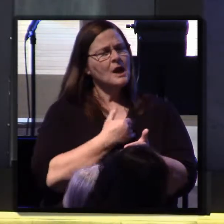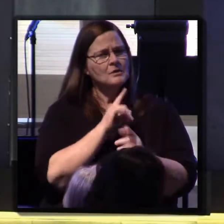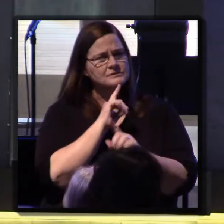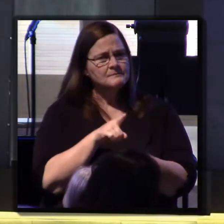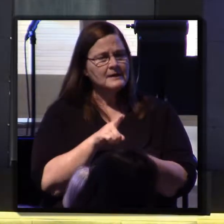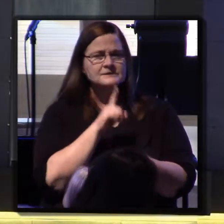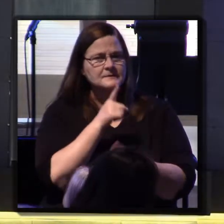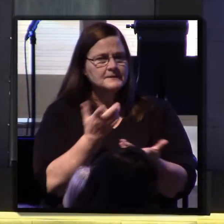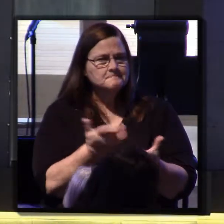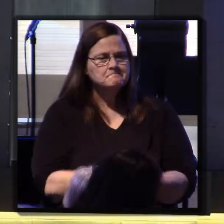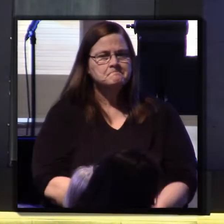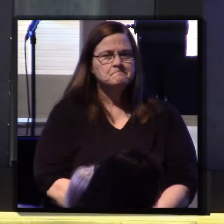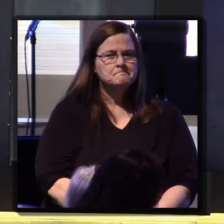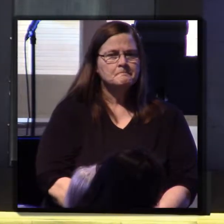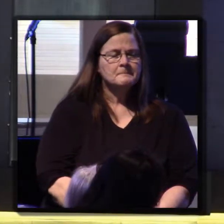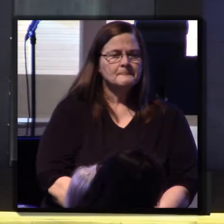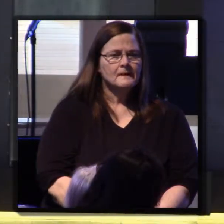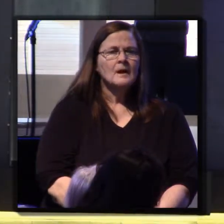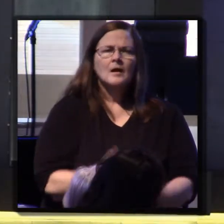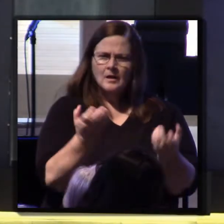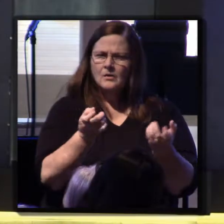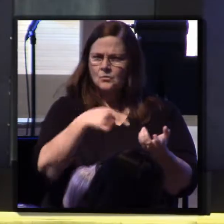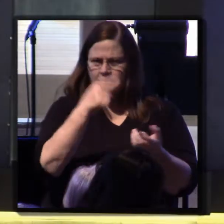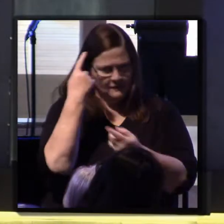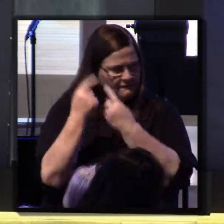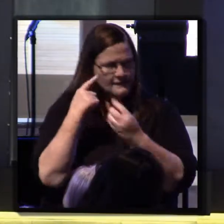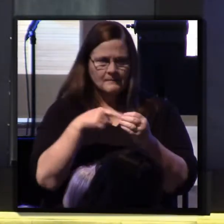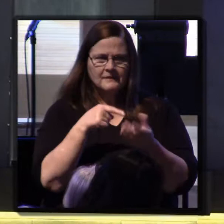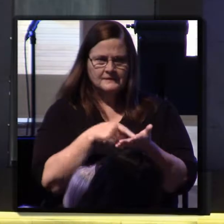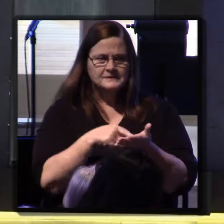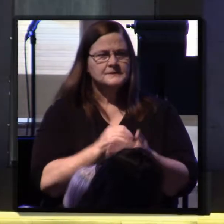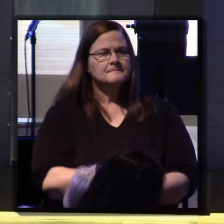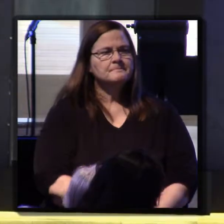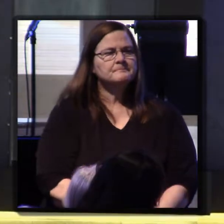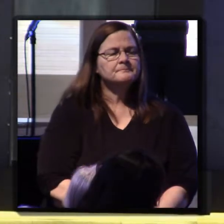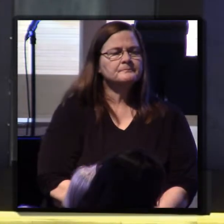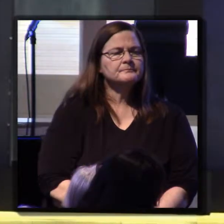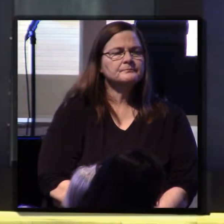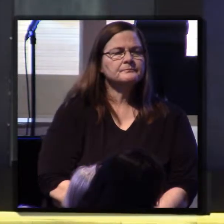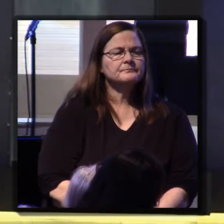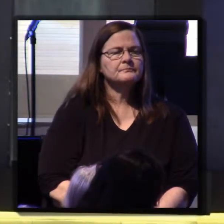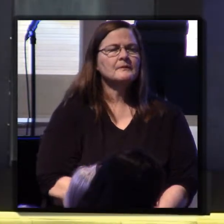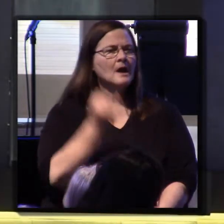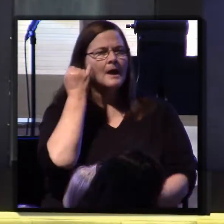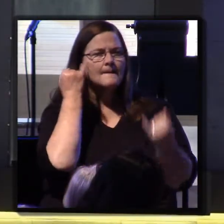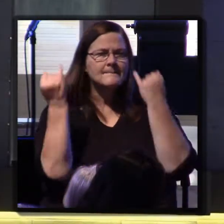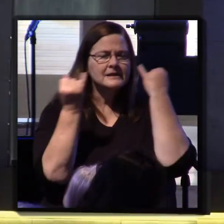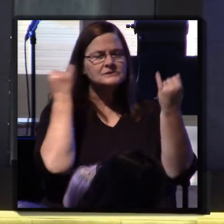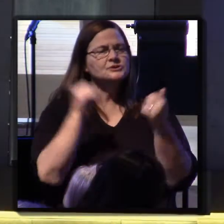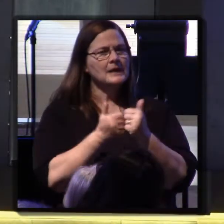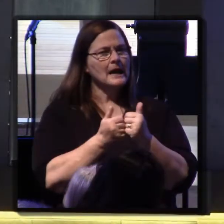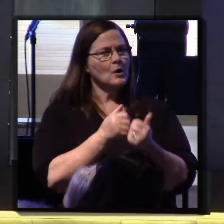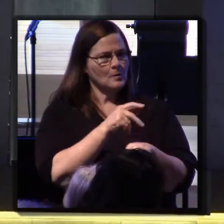as well. What should our response be, having beheld the servant? And I want you to think about this for a